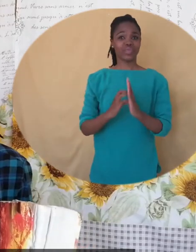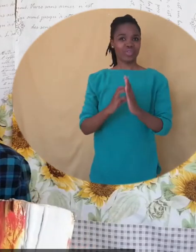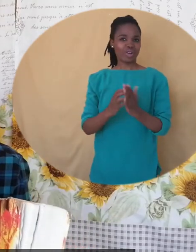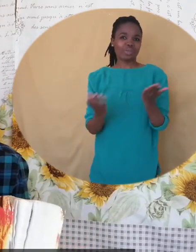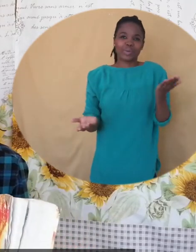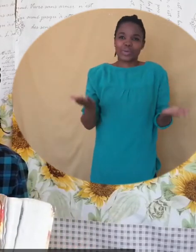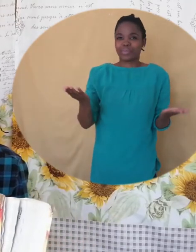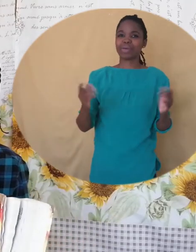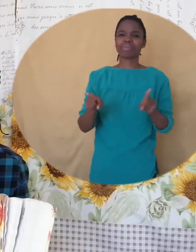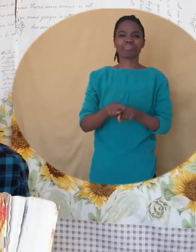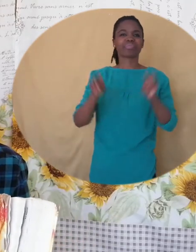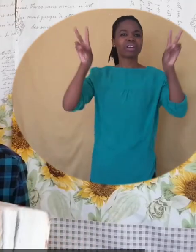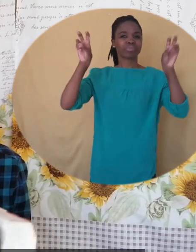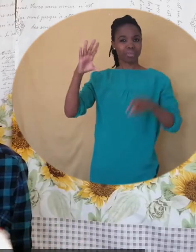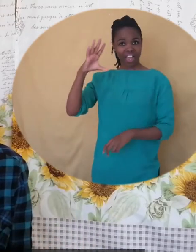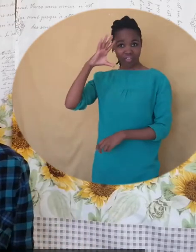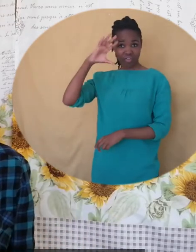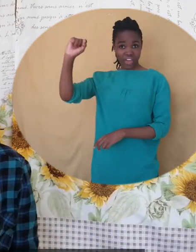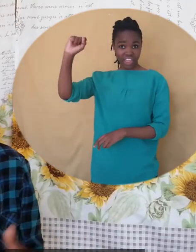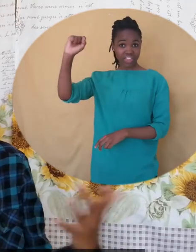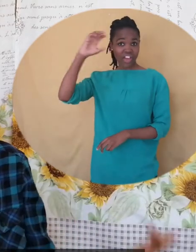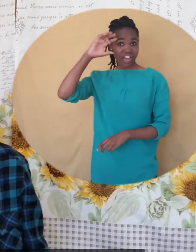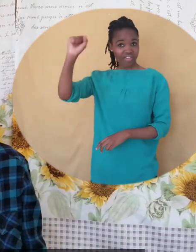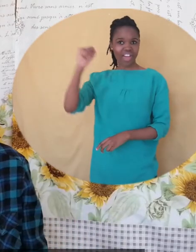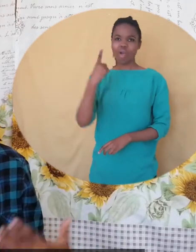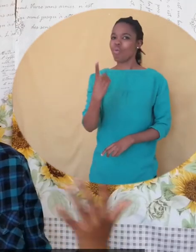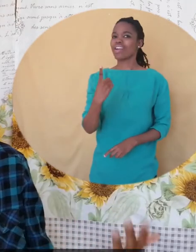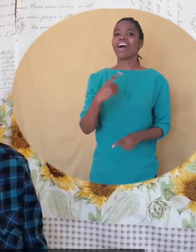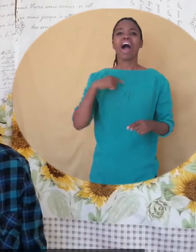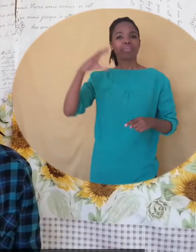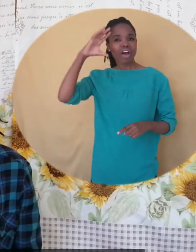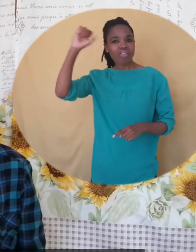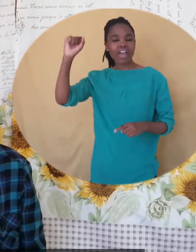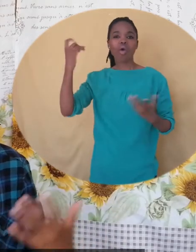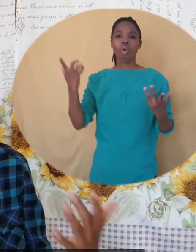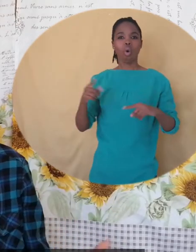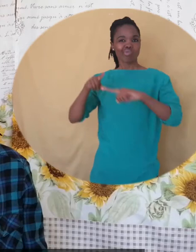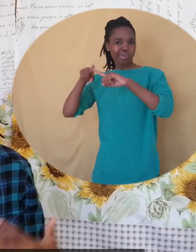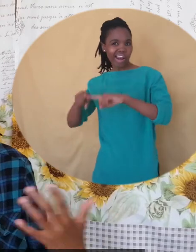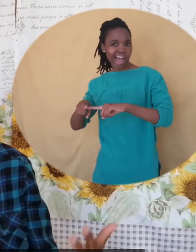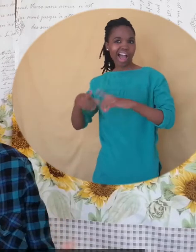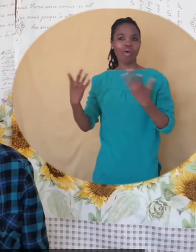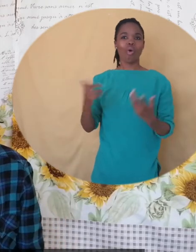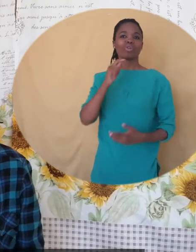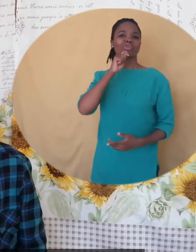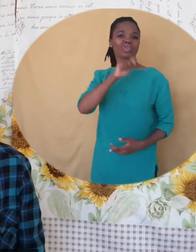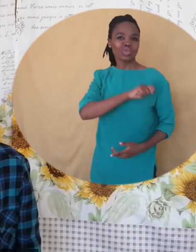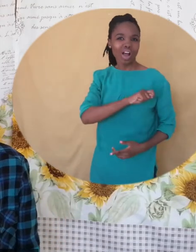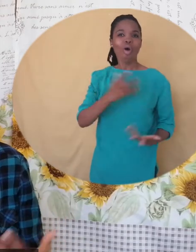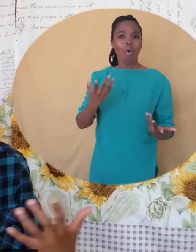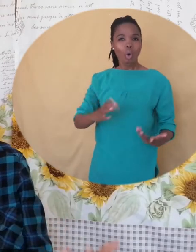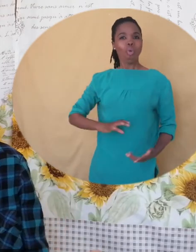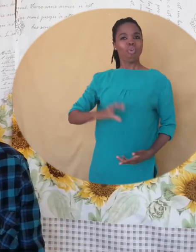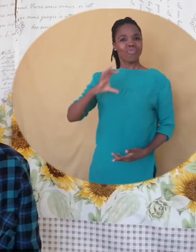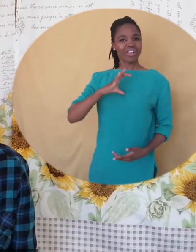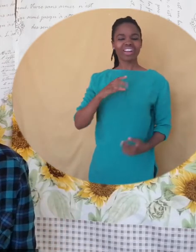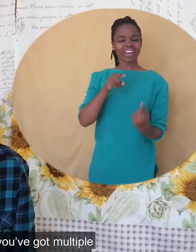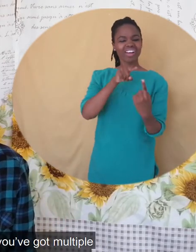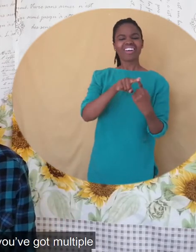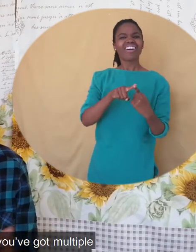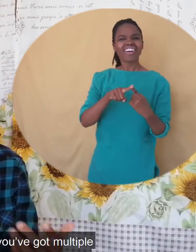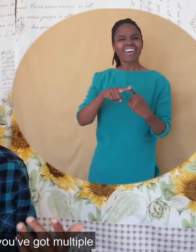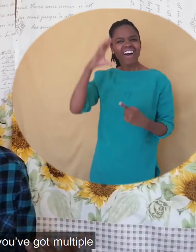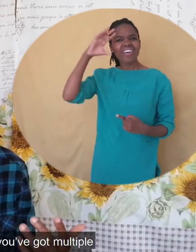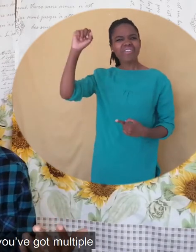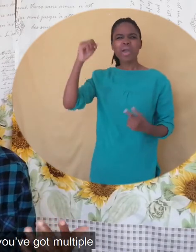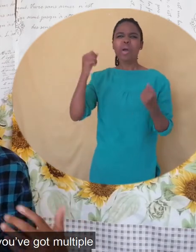choose from. So for example, if they say faith, it's not just faith, it's relying, it's trusting, it's putting your confidence in. So